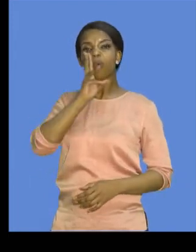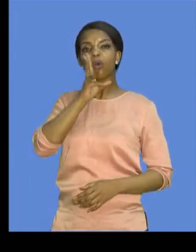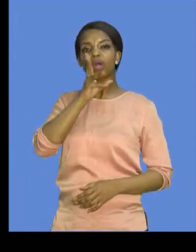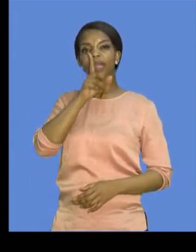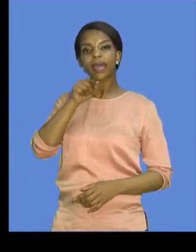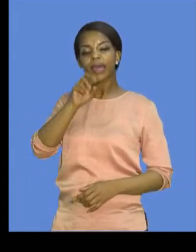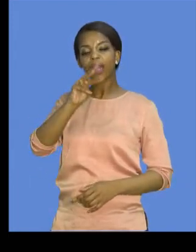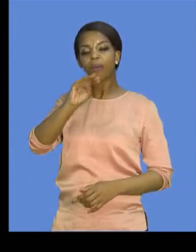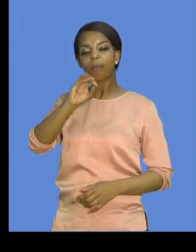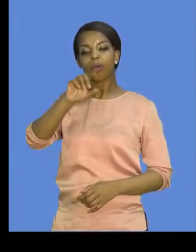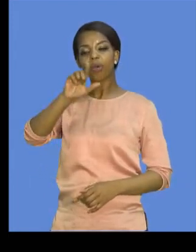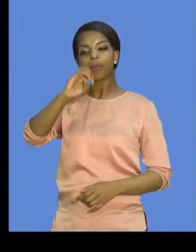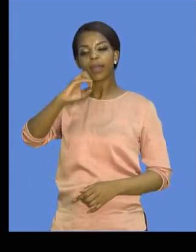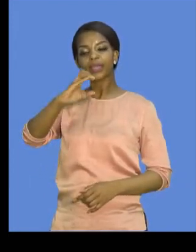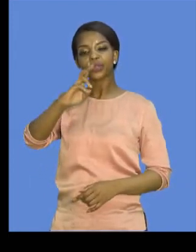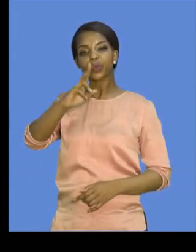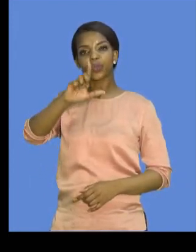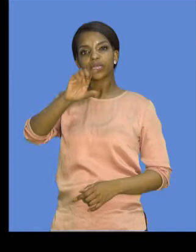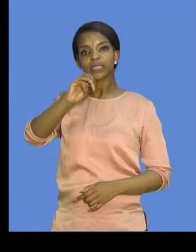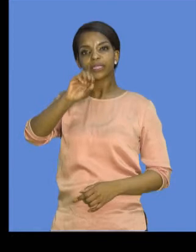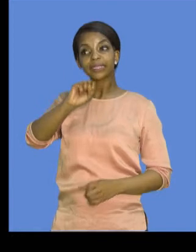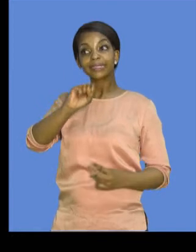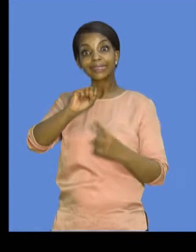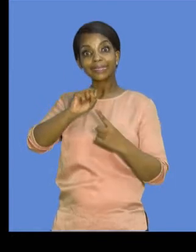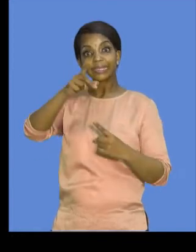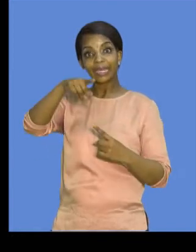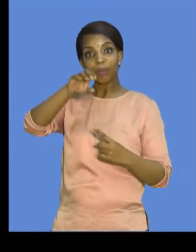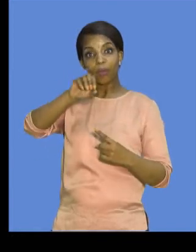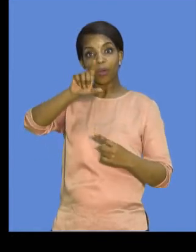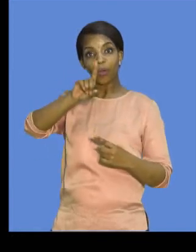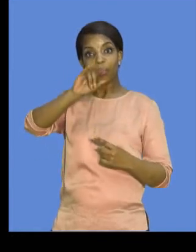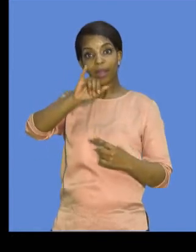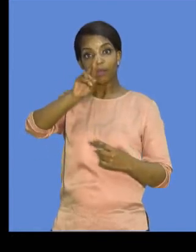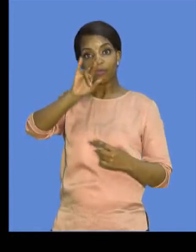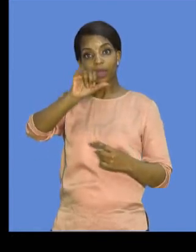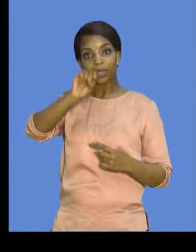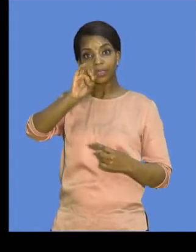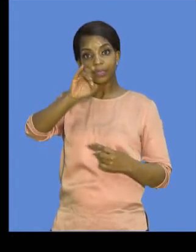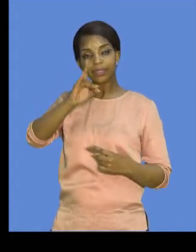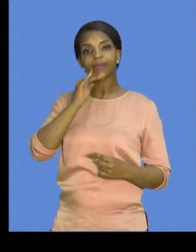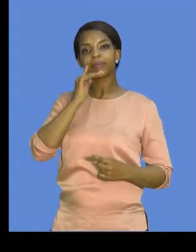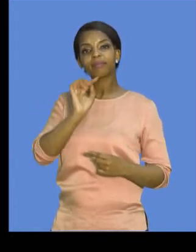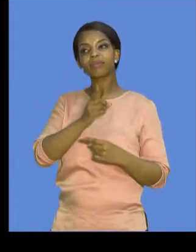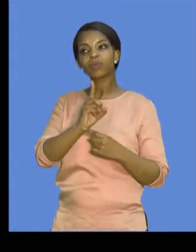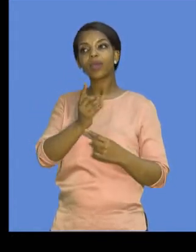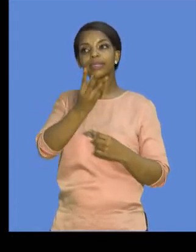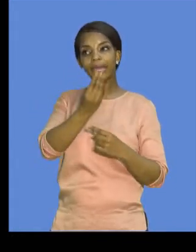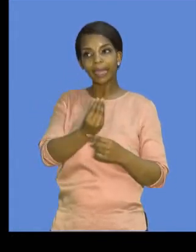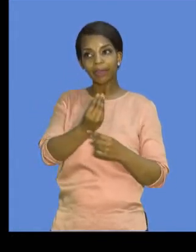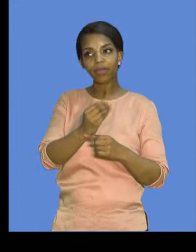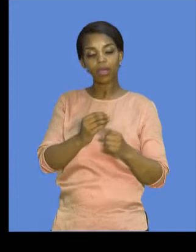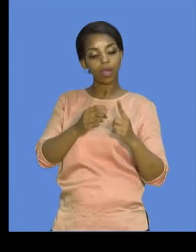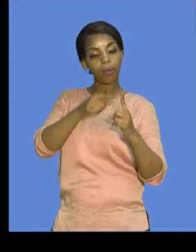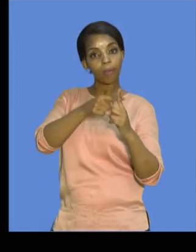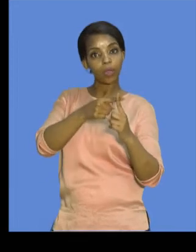the water molecules, the water molecule actually has a side which is positive and the